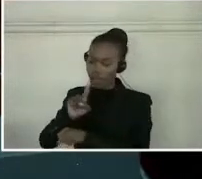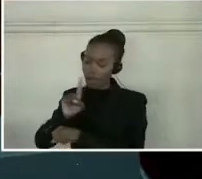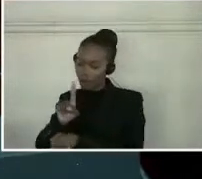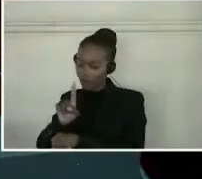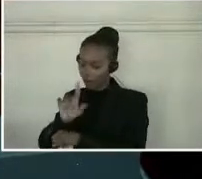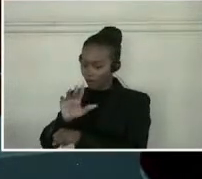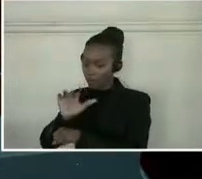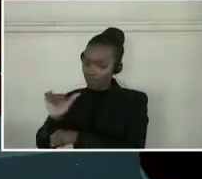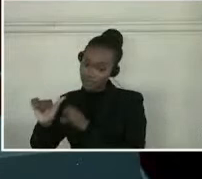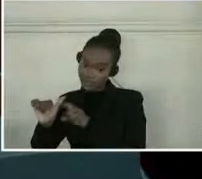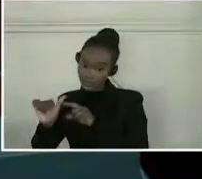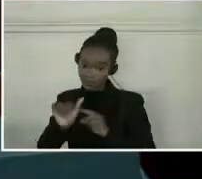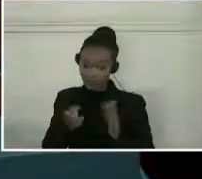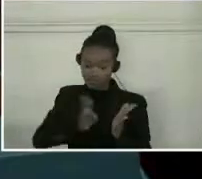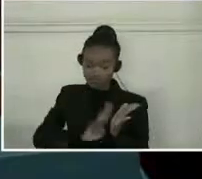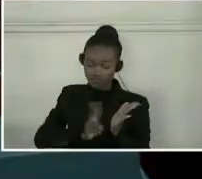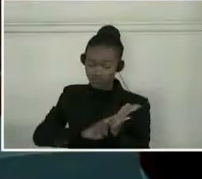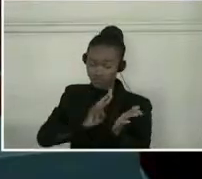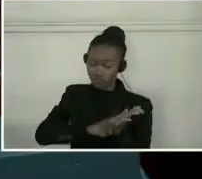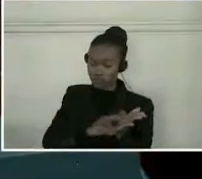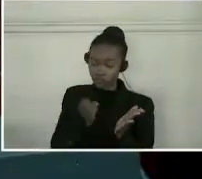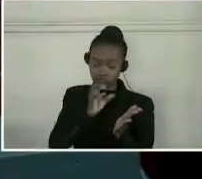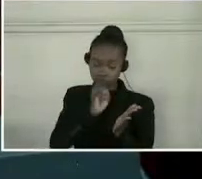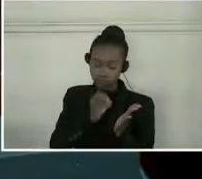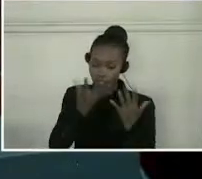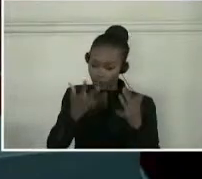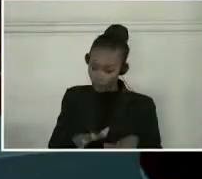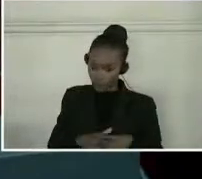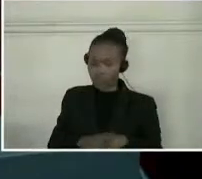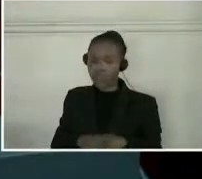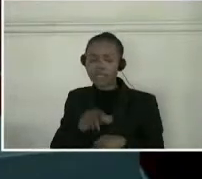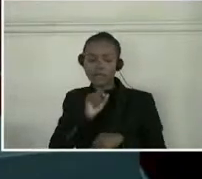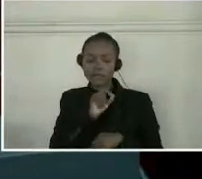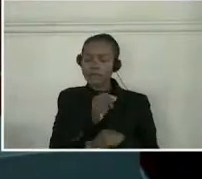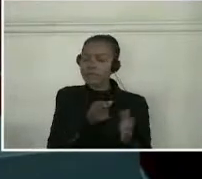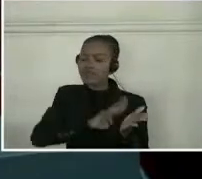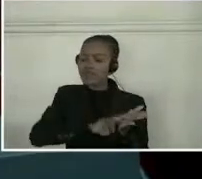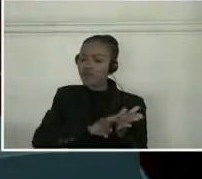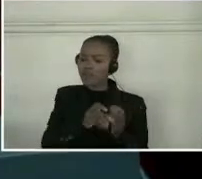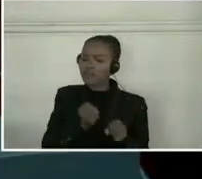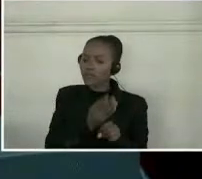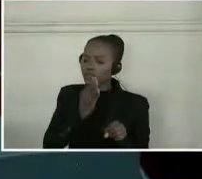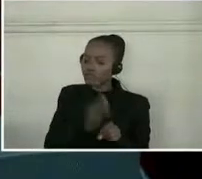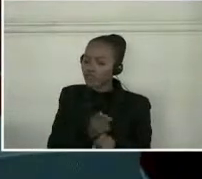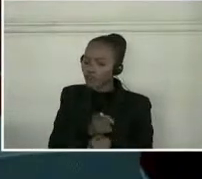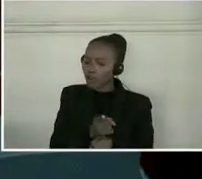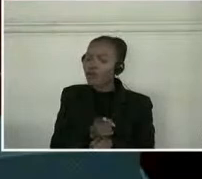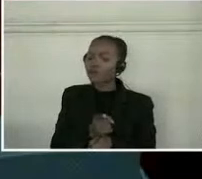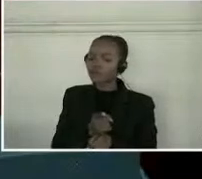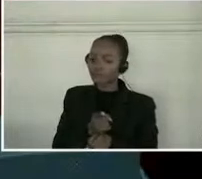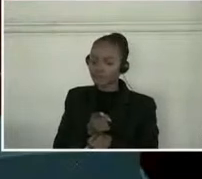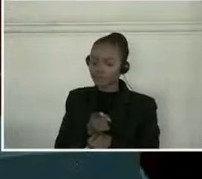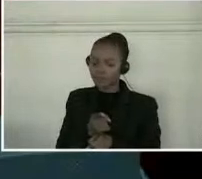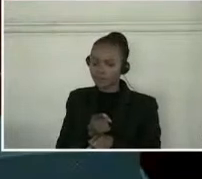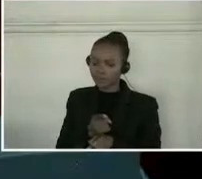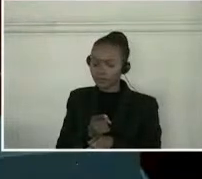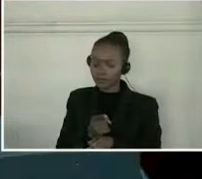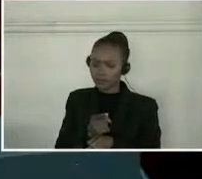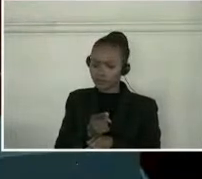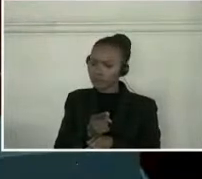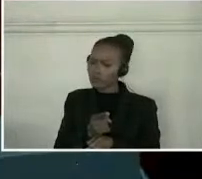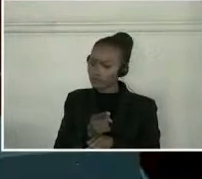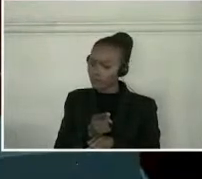vision to expand the archives collection to include a wider scope of archive archival